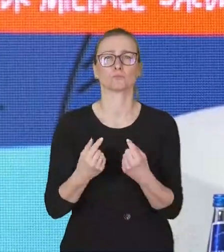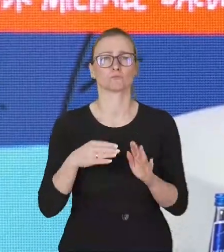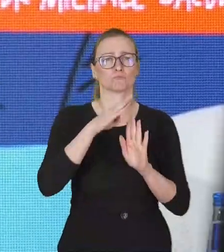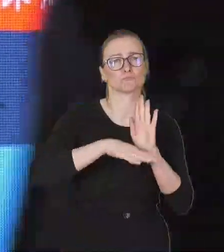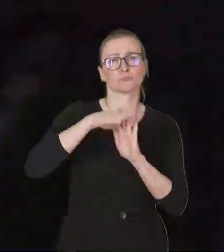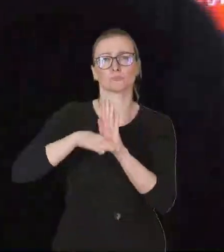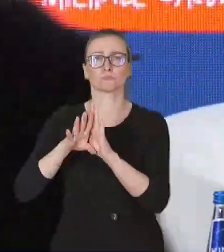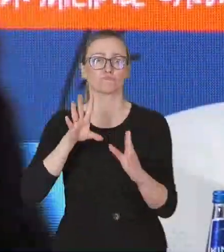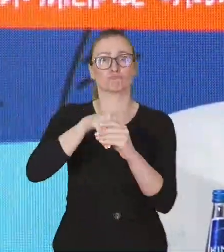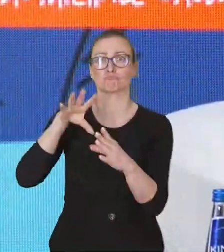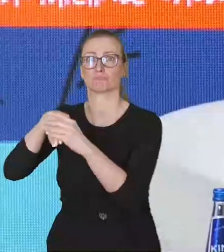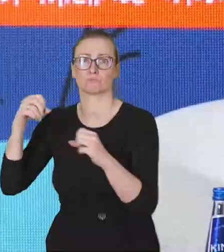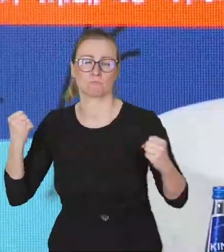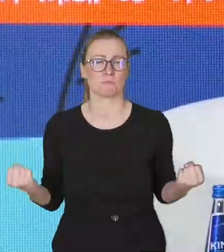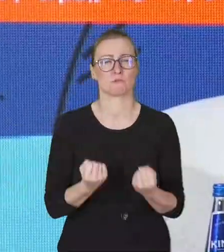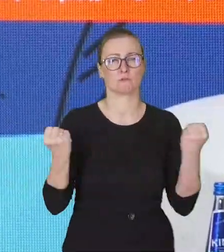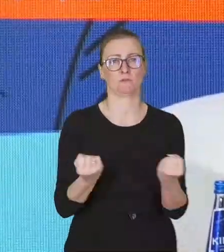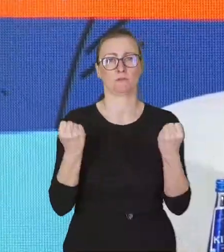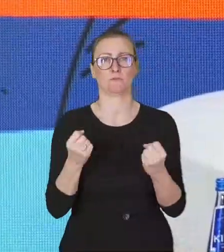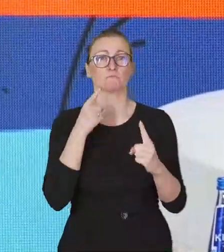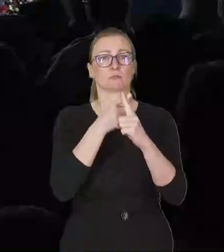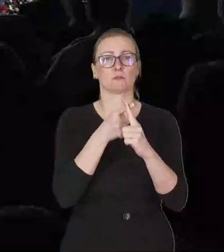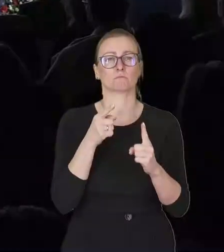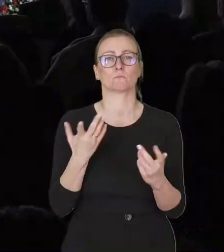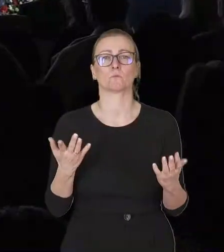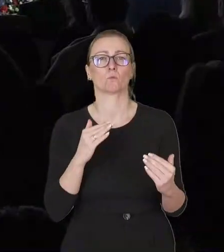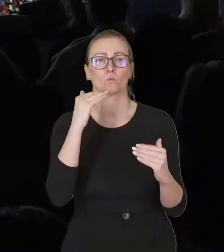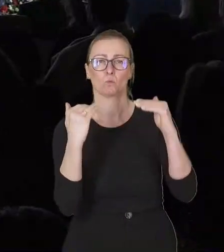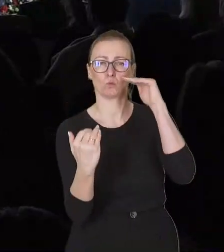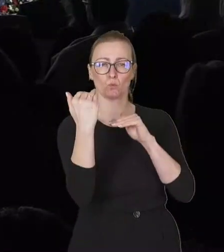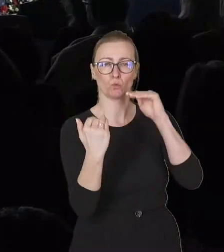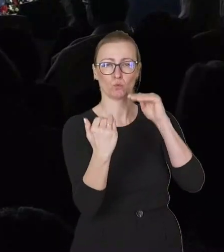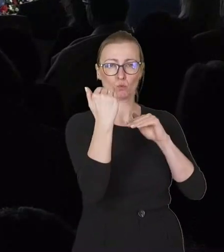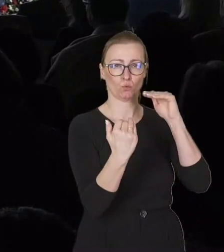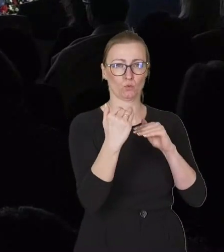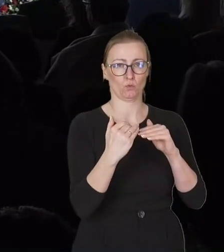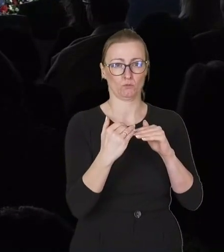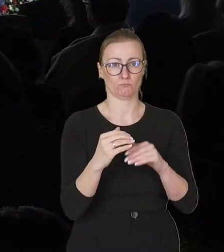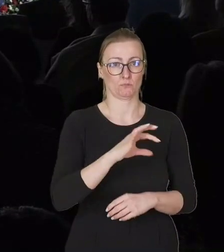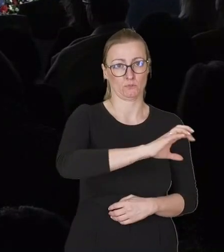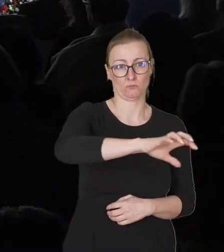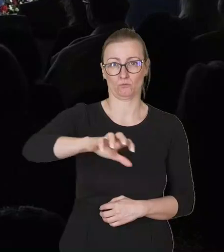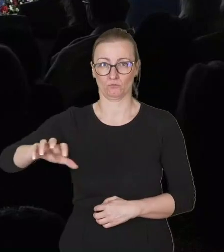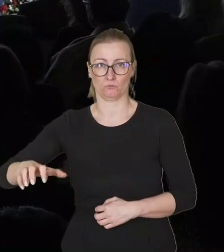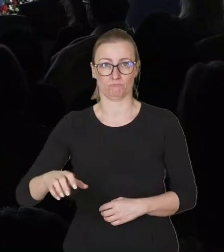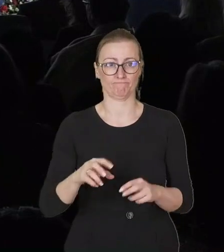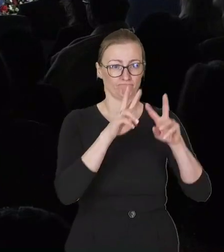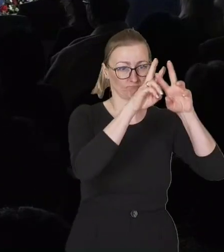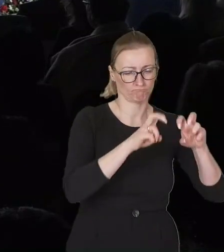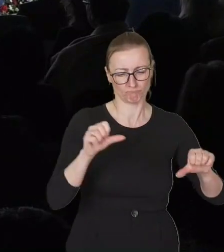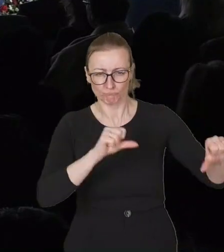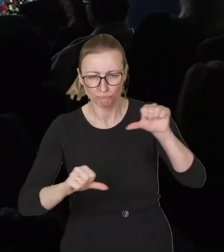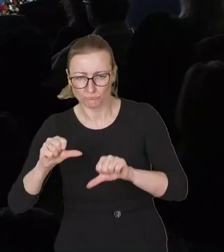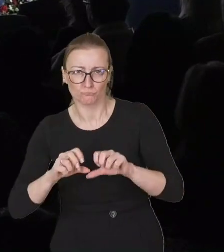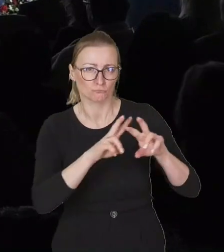transformation. You are the real researcher, and I welcome you very much because we really appreciate this research perspective on all these